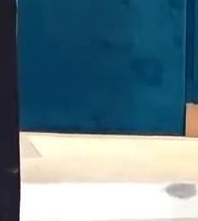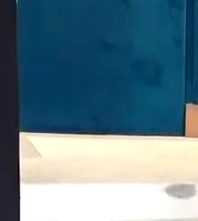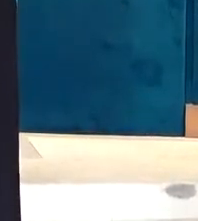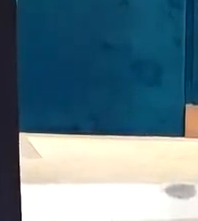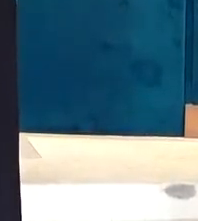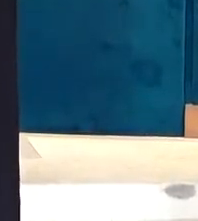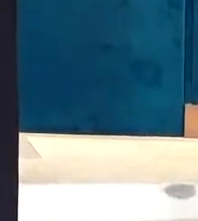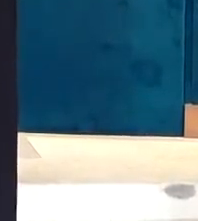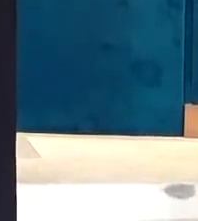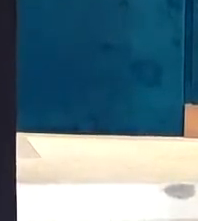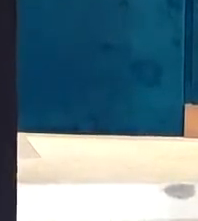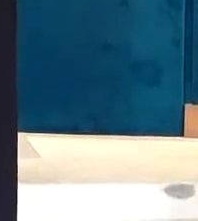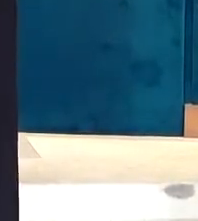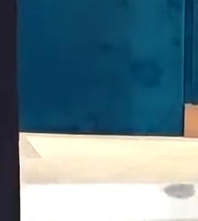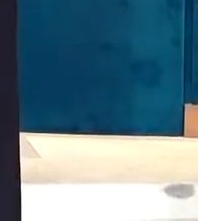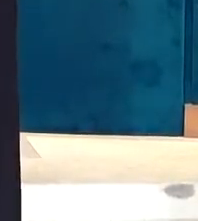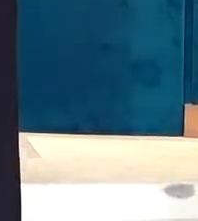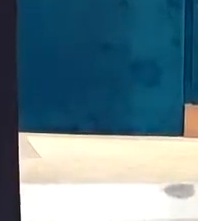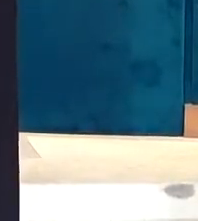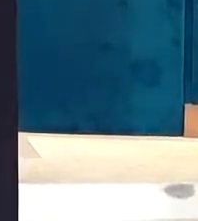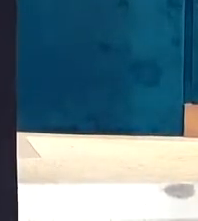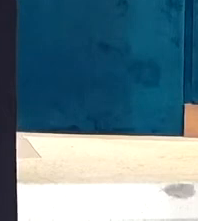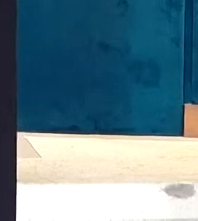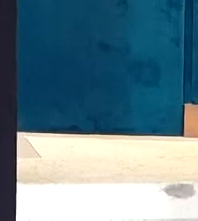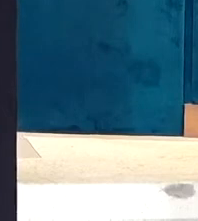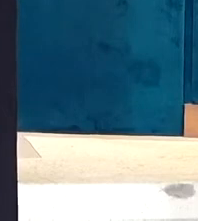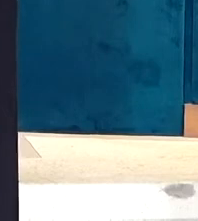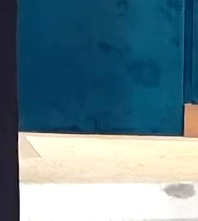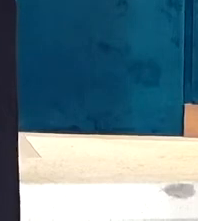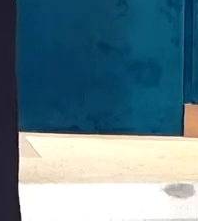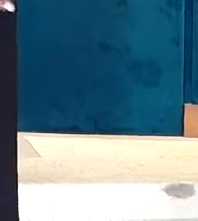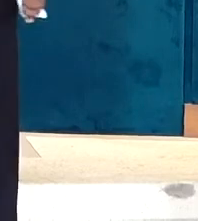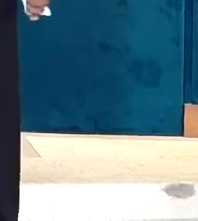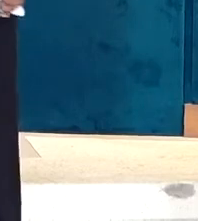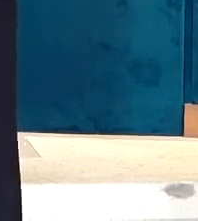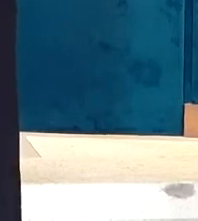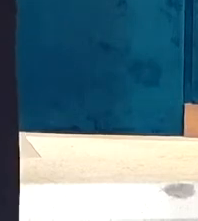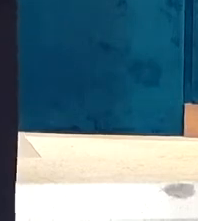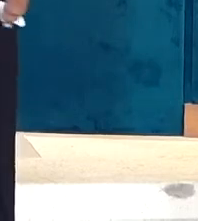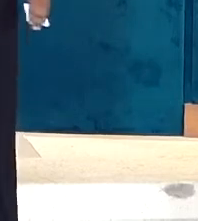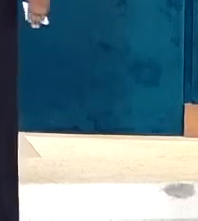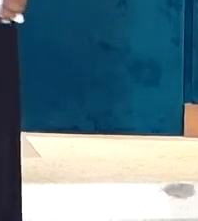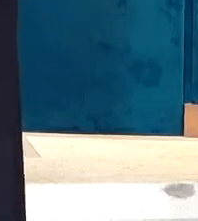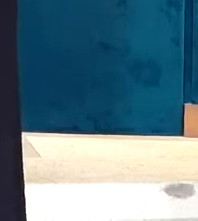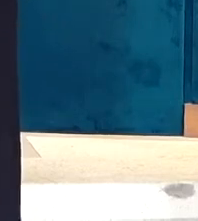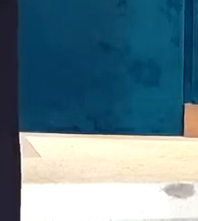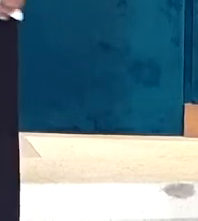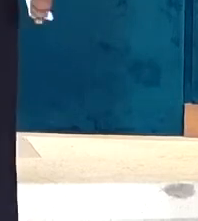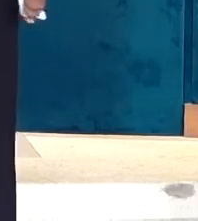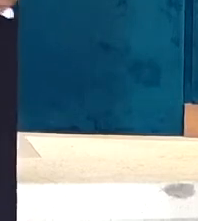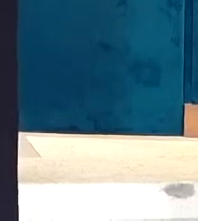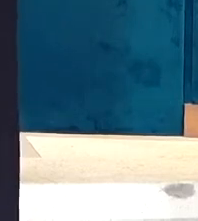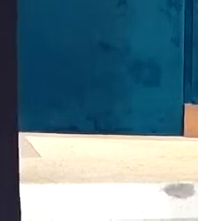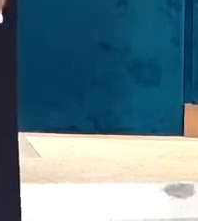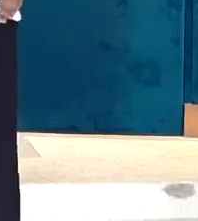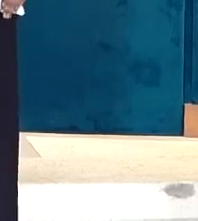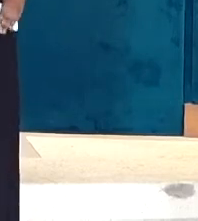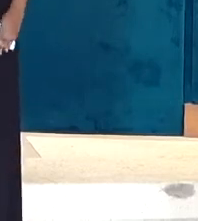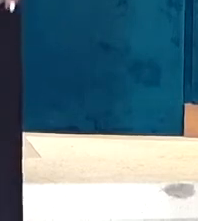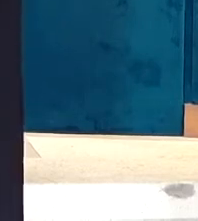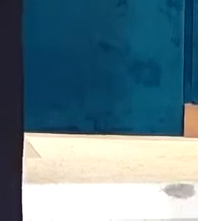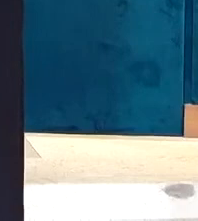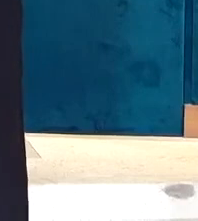lift high his royal banner. It must not suffer